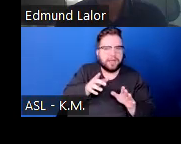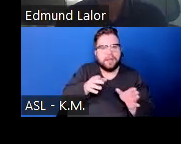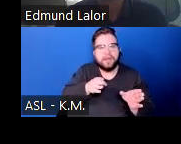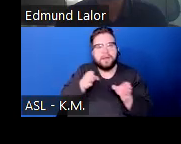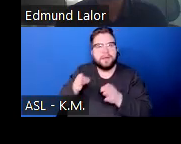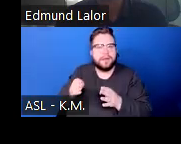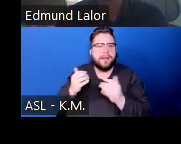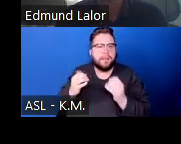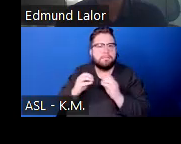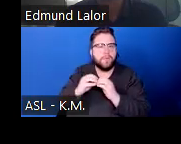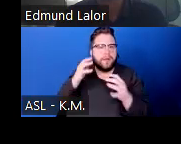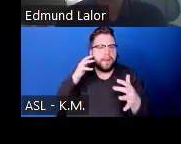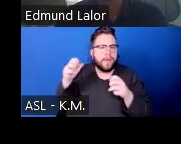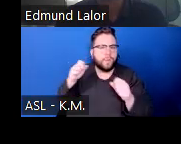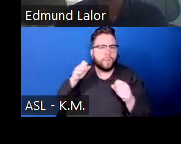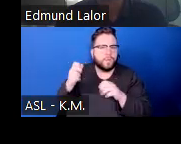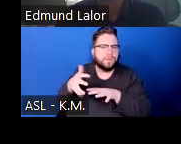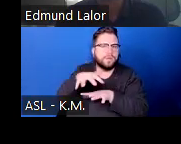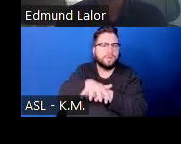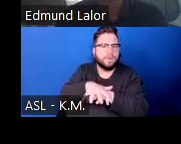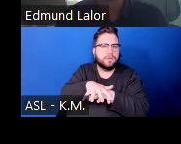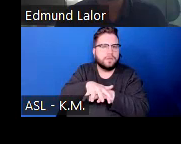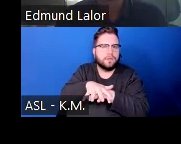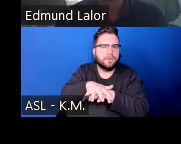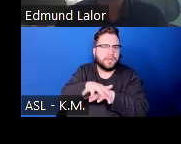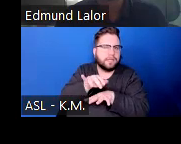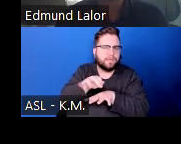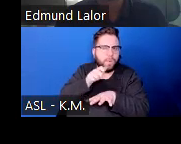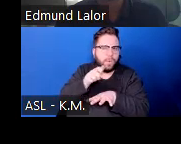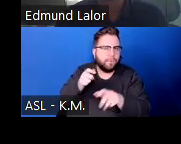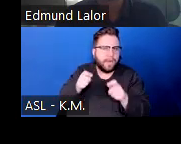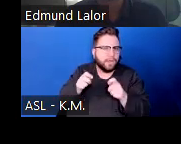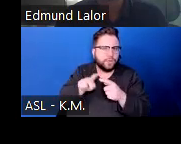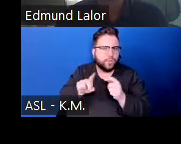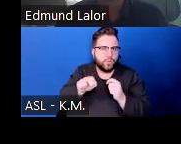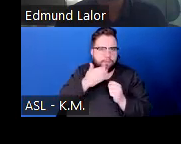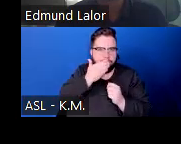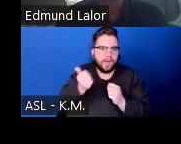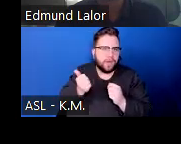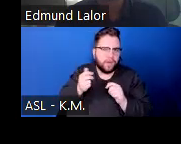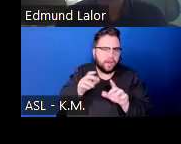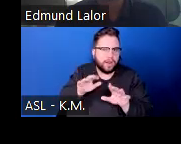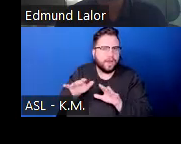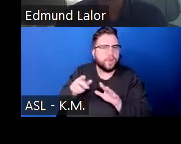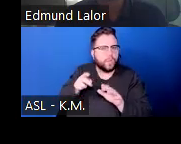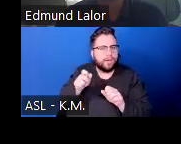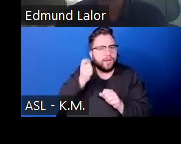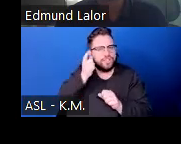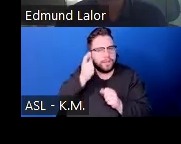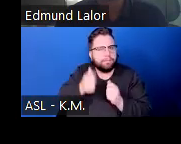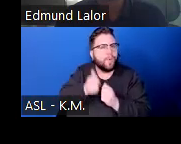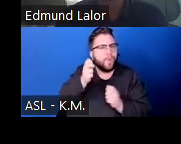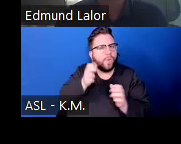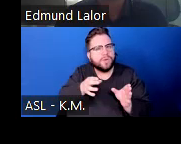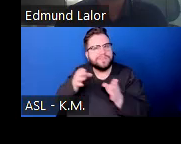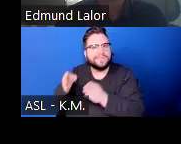more noise. If you don't manage to do a little better, you'll have to stay back next year. But again, you can understand hopefully that quite well. And then we play it